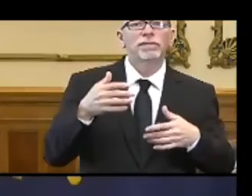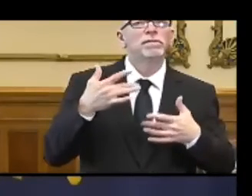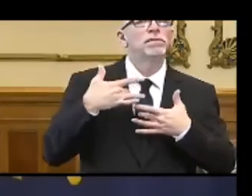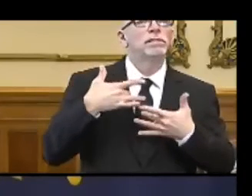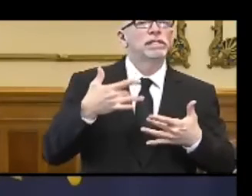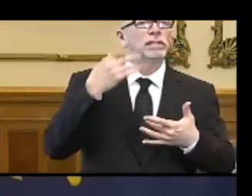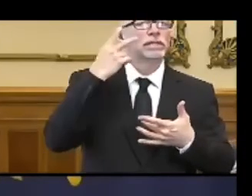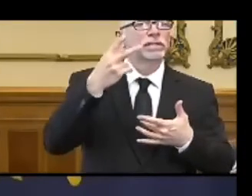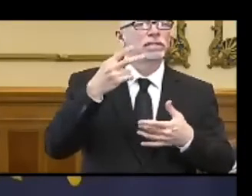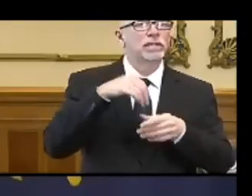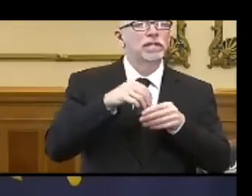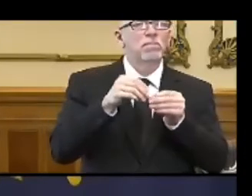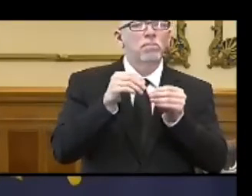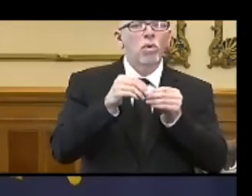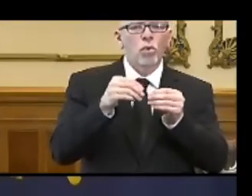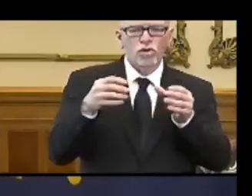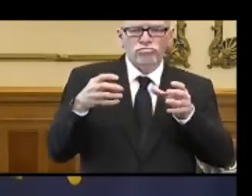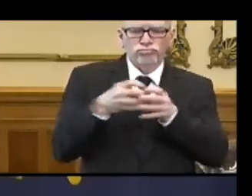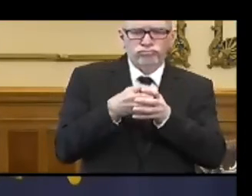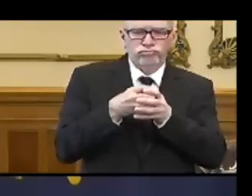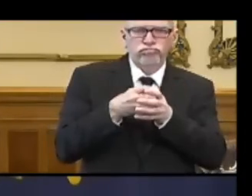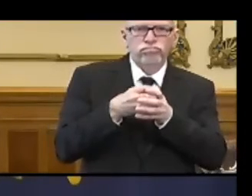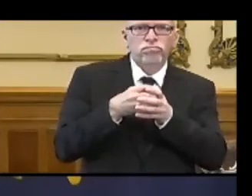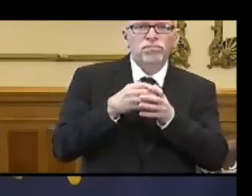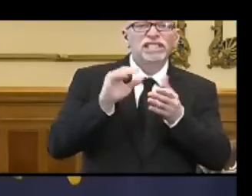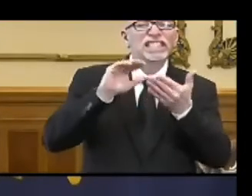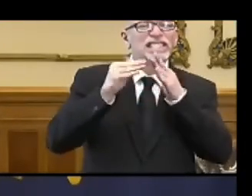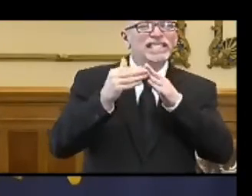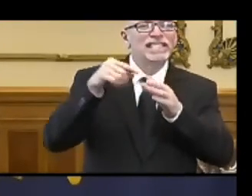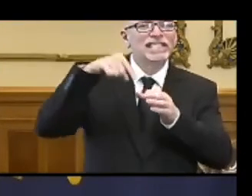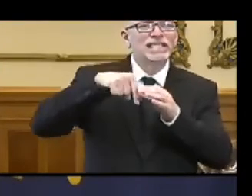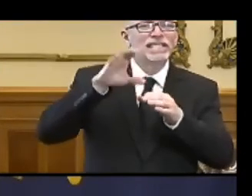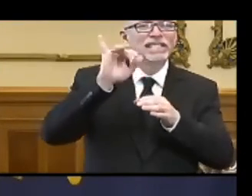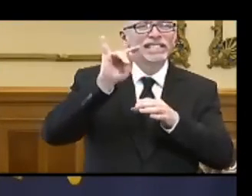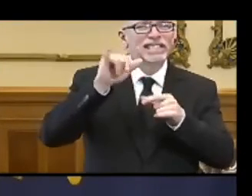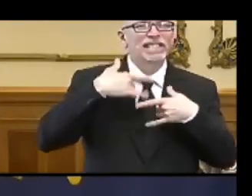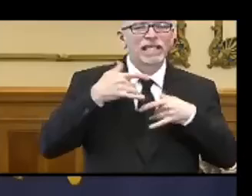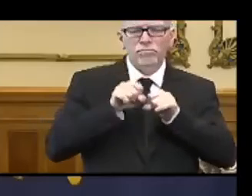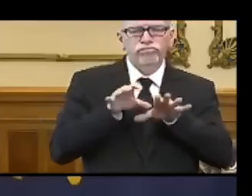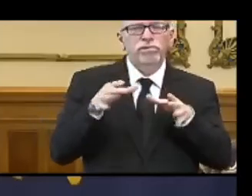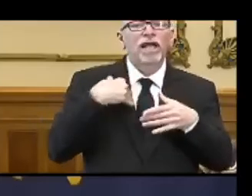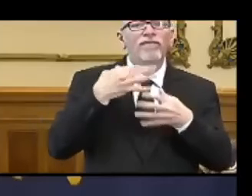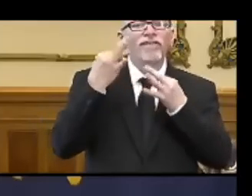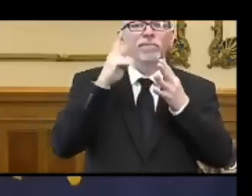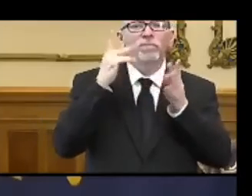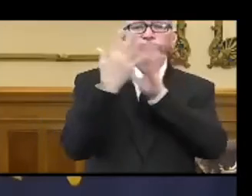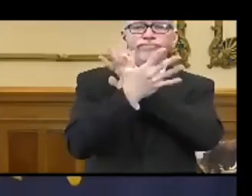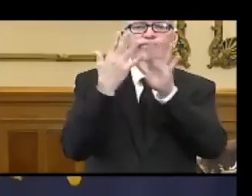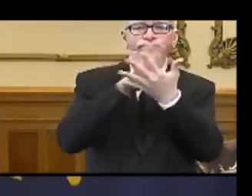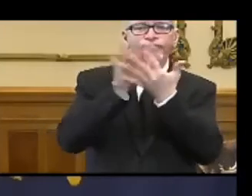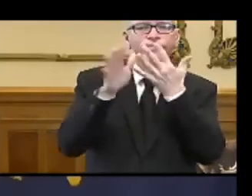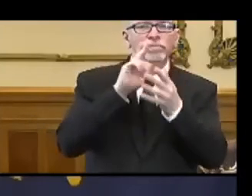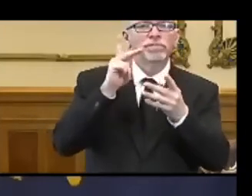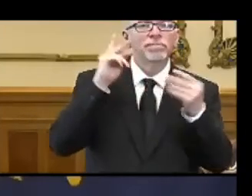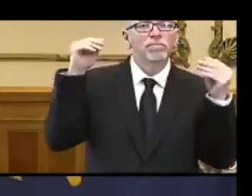usually seen in the more dense urban areas where where there's a lot of travel in and out, where there's a lot of movement, a lot of folks bumping